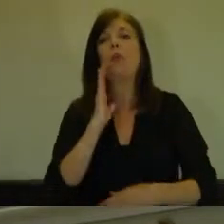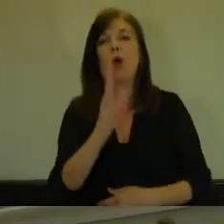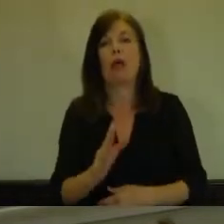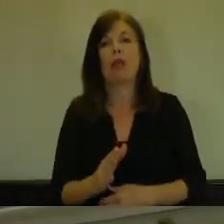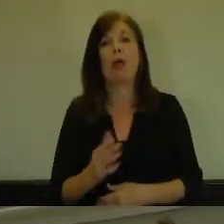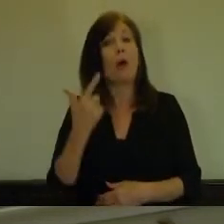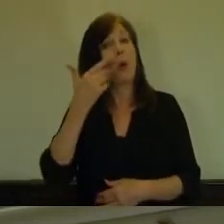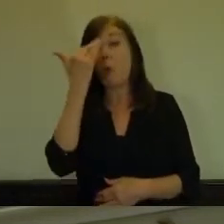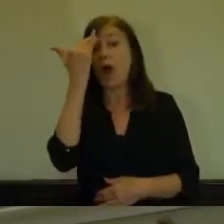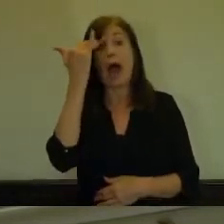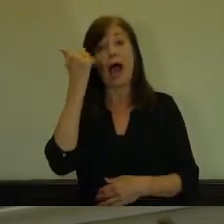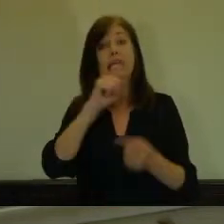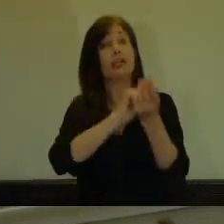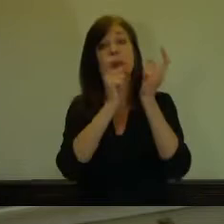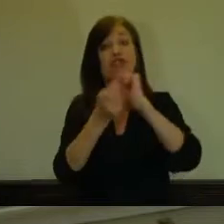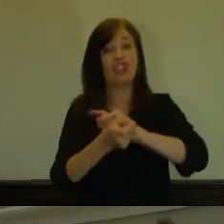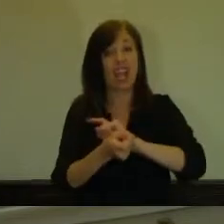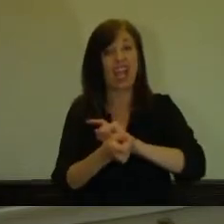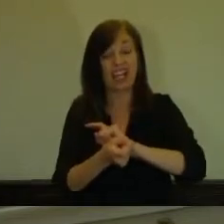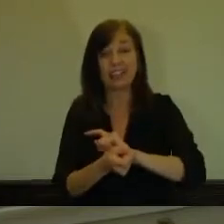about change